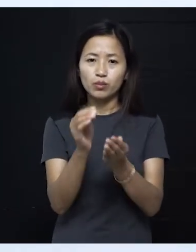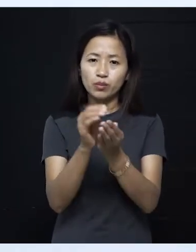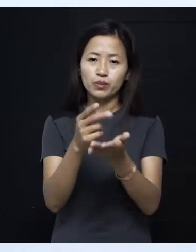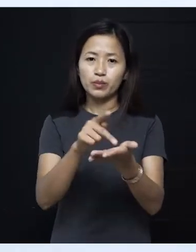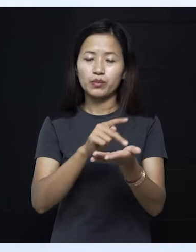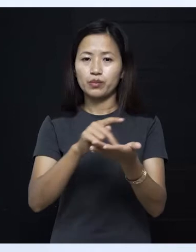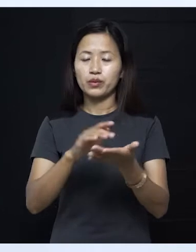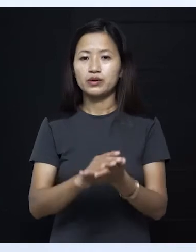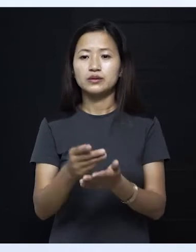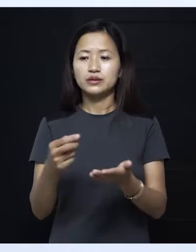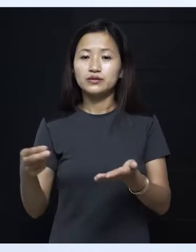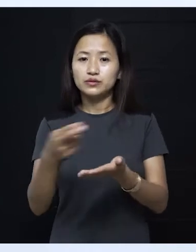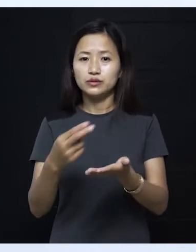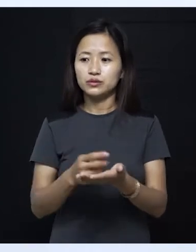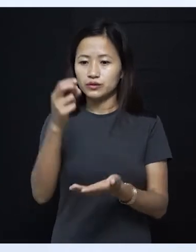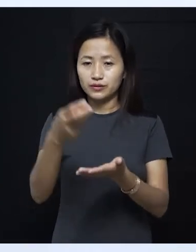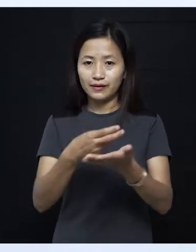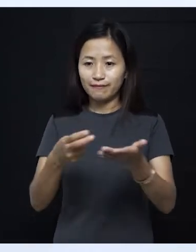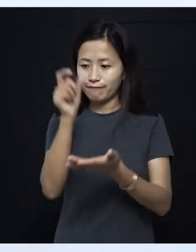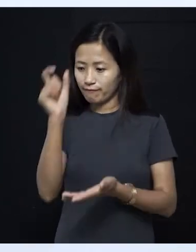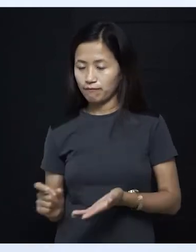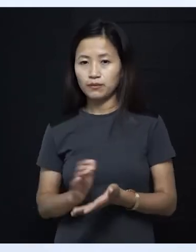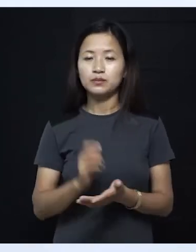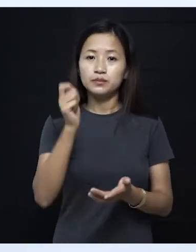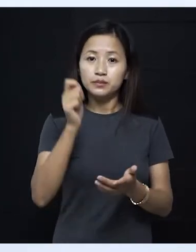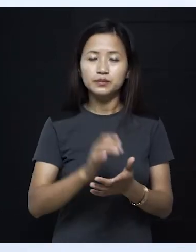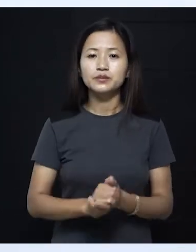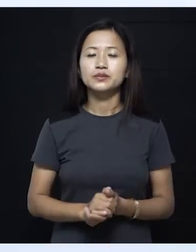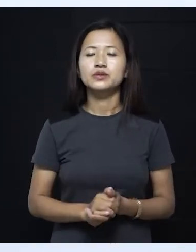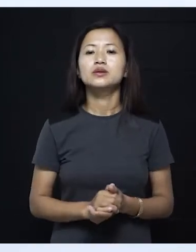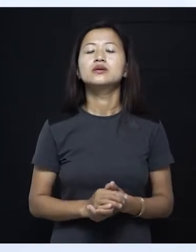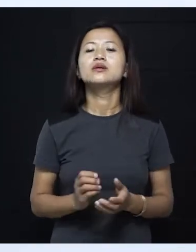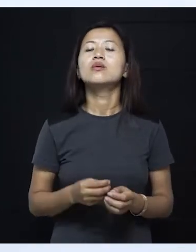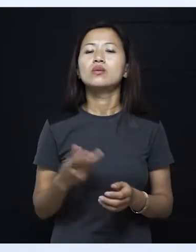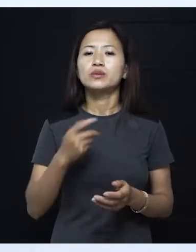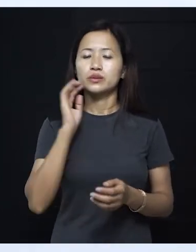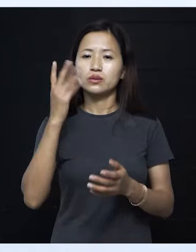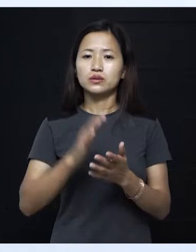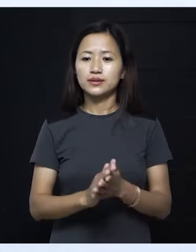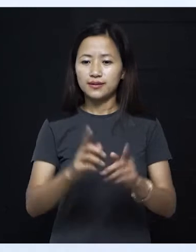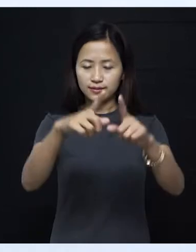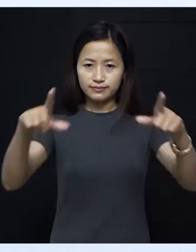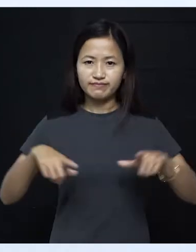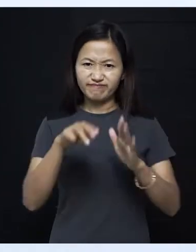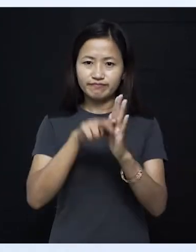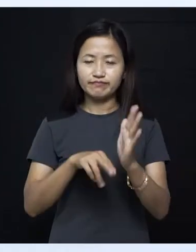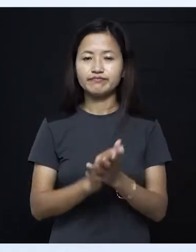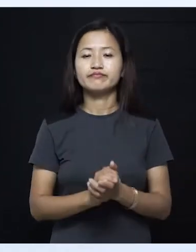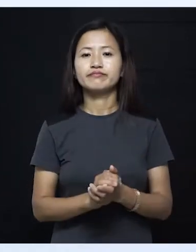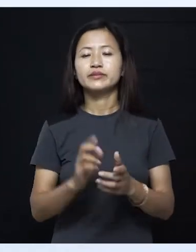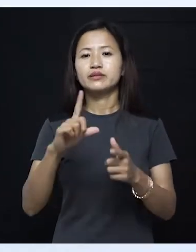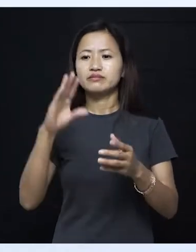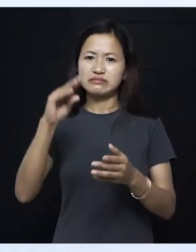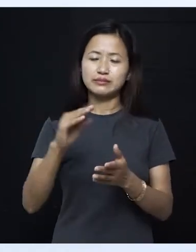field to the farmers, and those farmers, we used to call them as landless farmers, landless farmers, because they